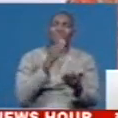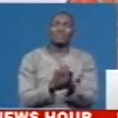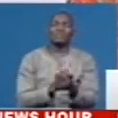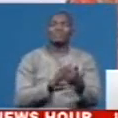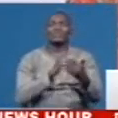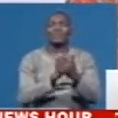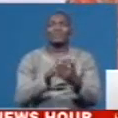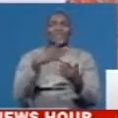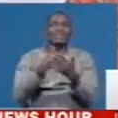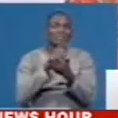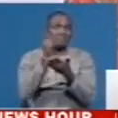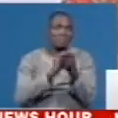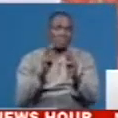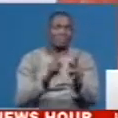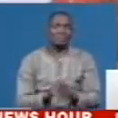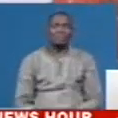practice of journalism.